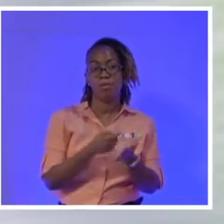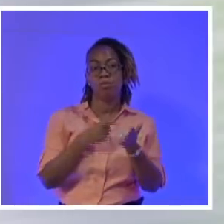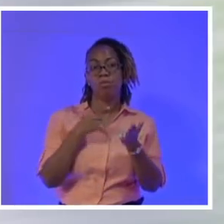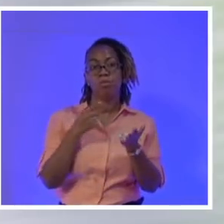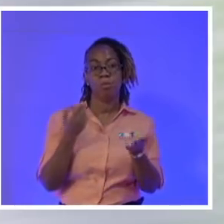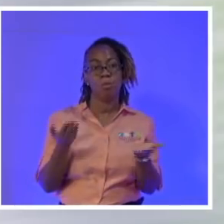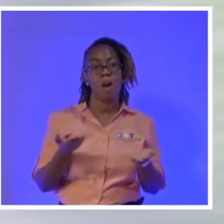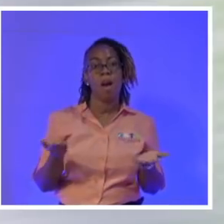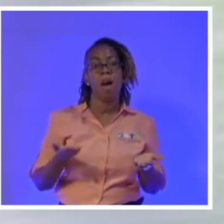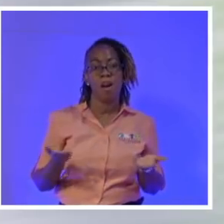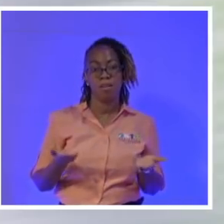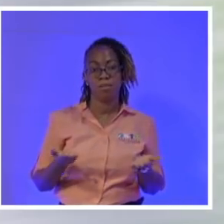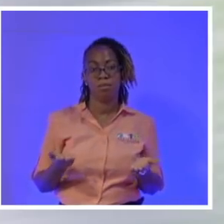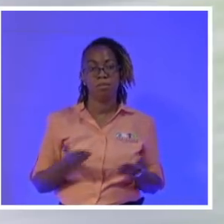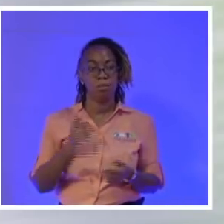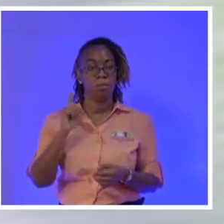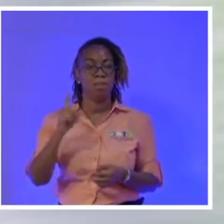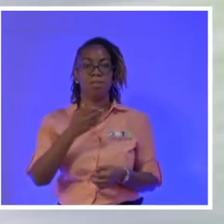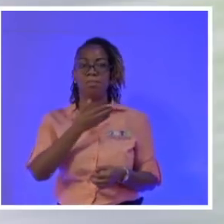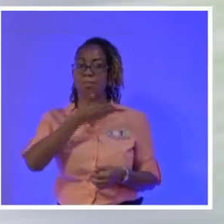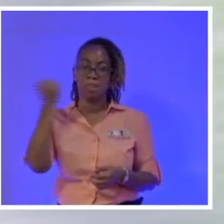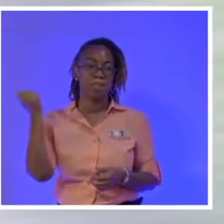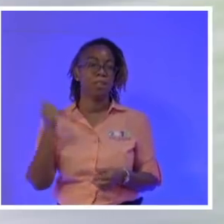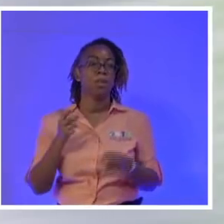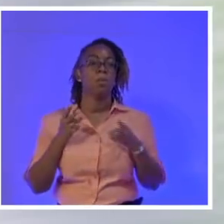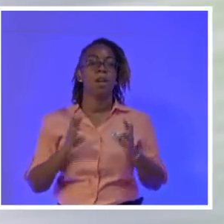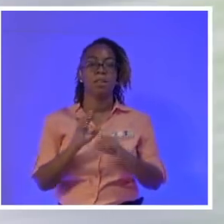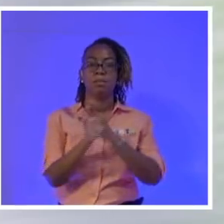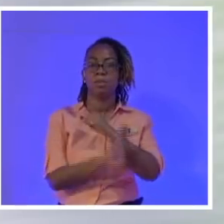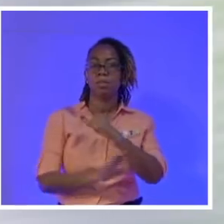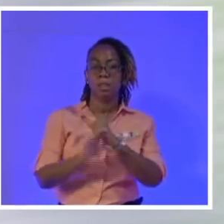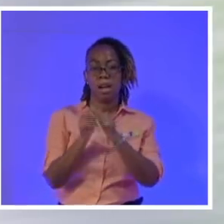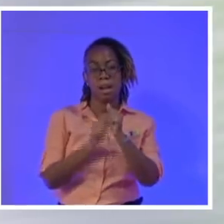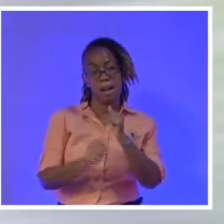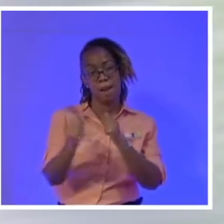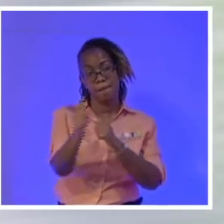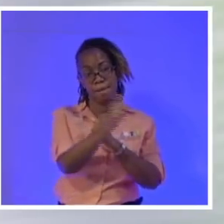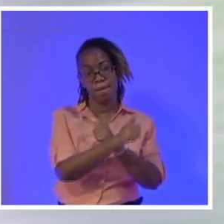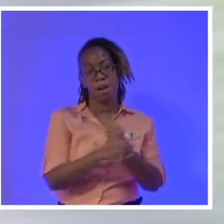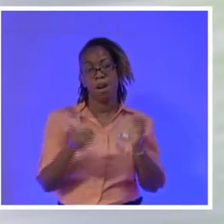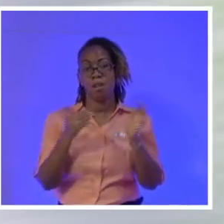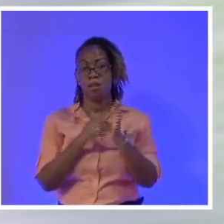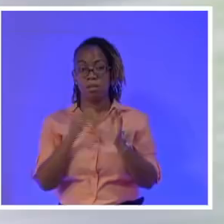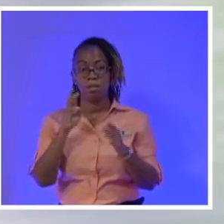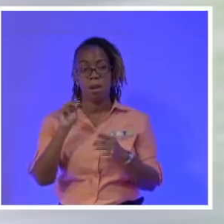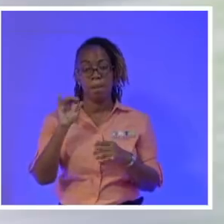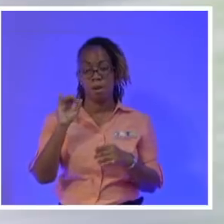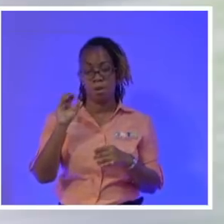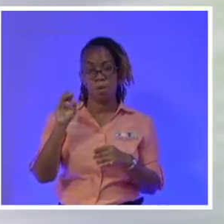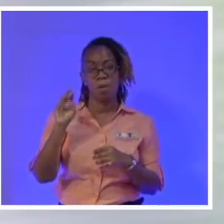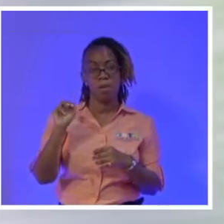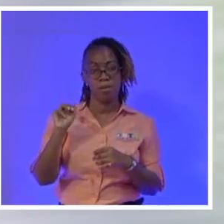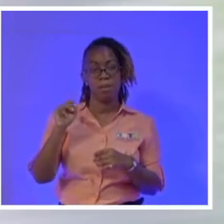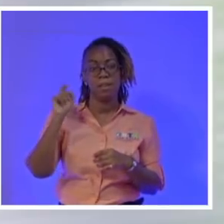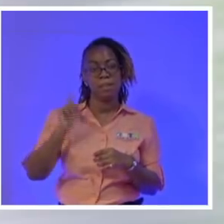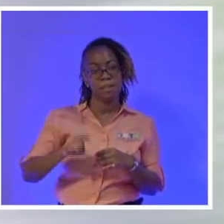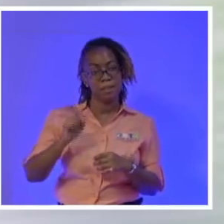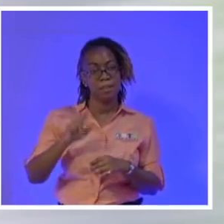that one of the best ways to protect yourself against the Omicron variant is to be boosted.